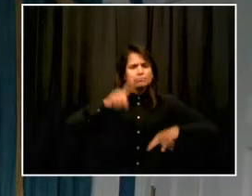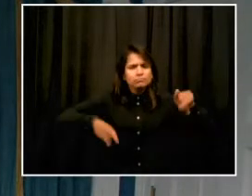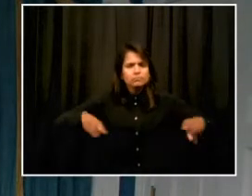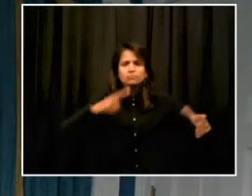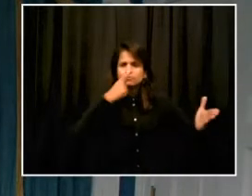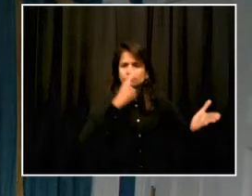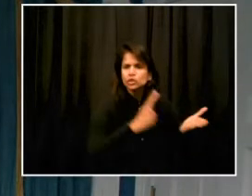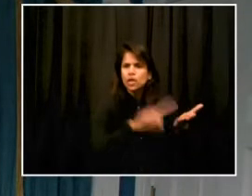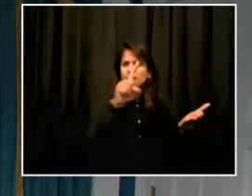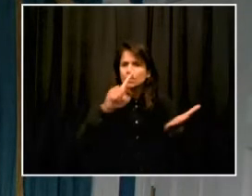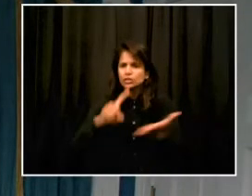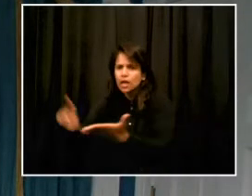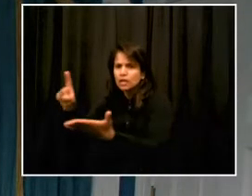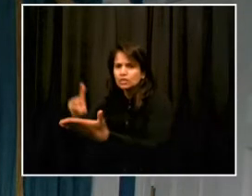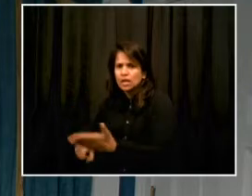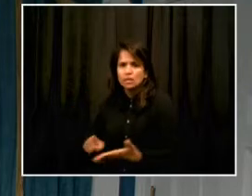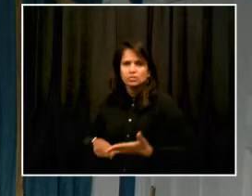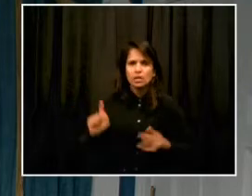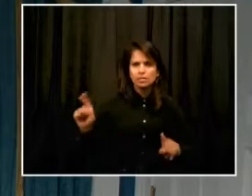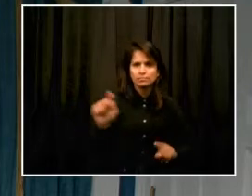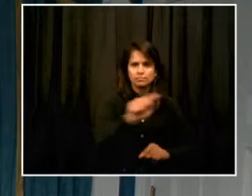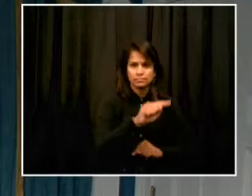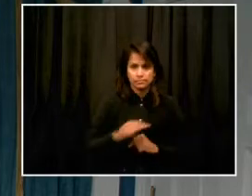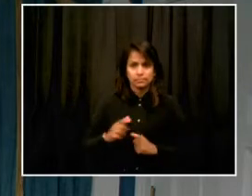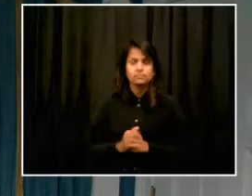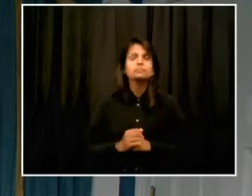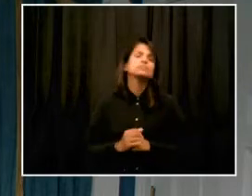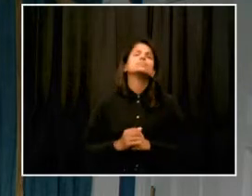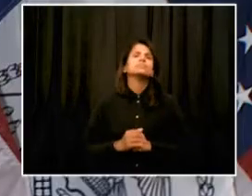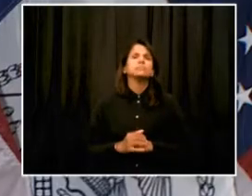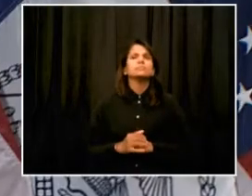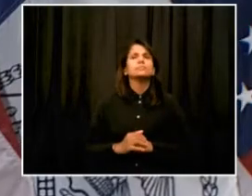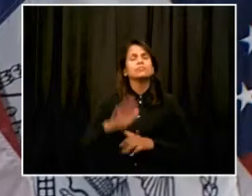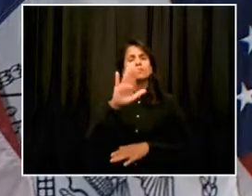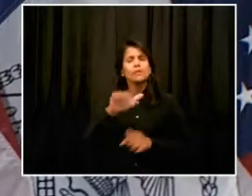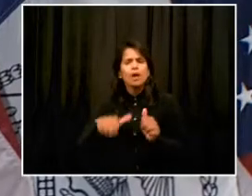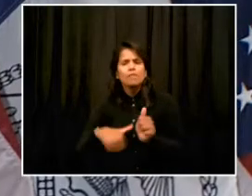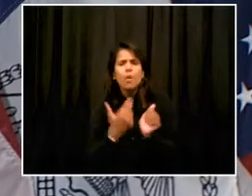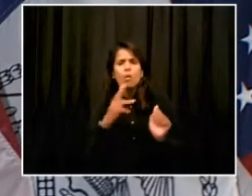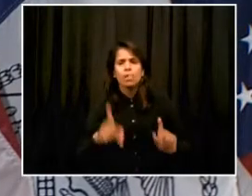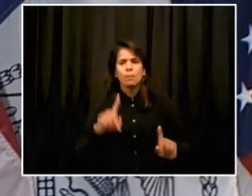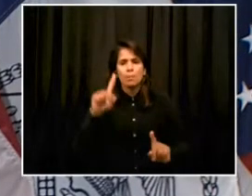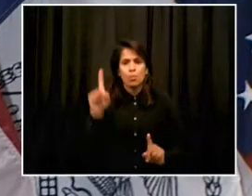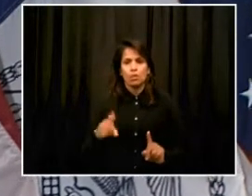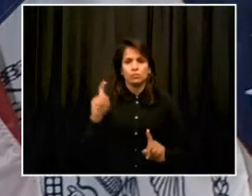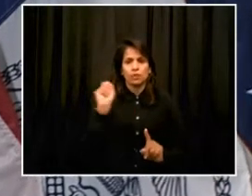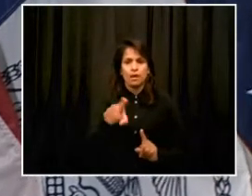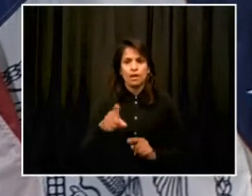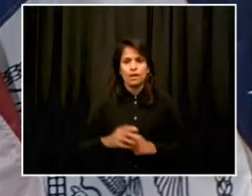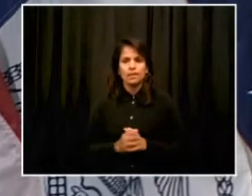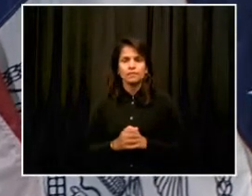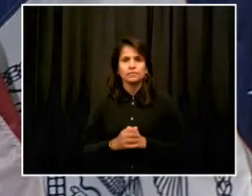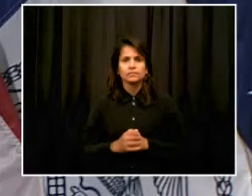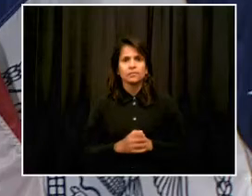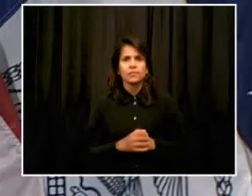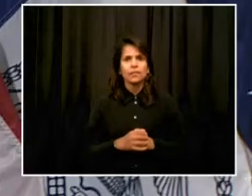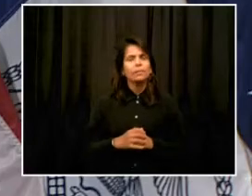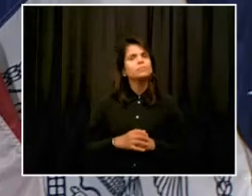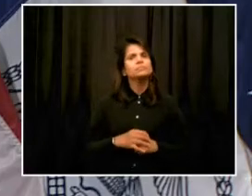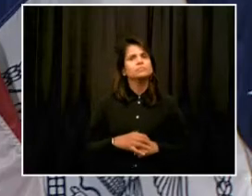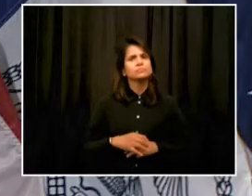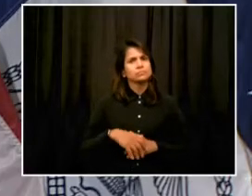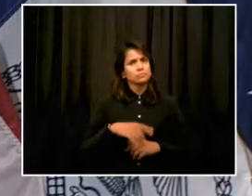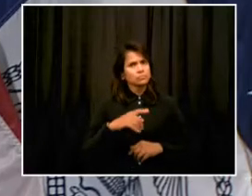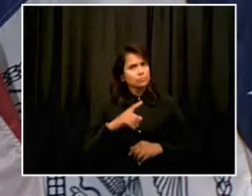Okay, so just to follow up on that, would it be then in random locations, or would you have them at